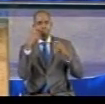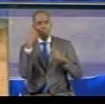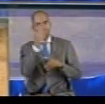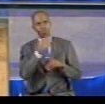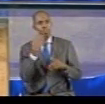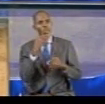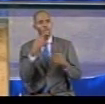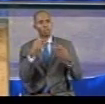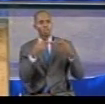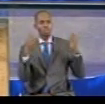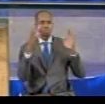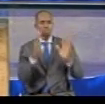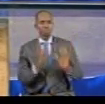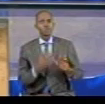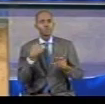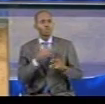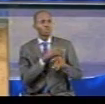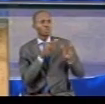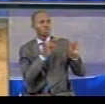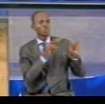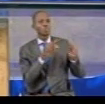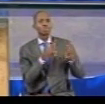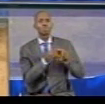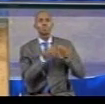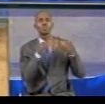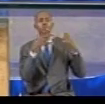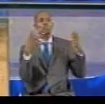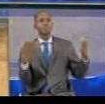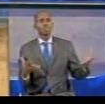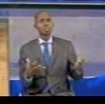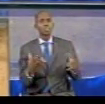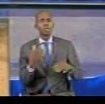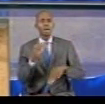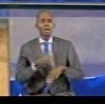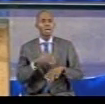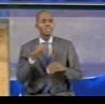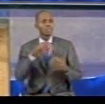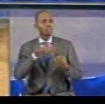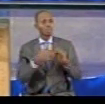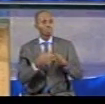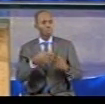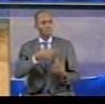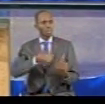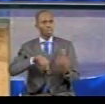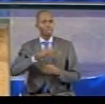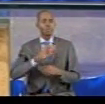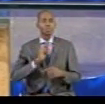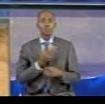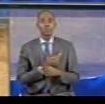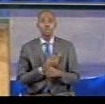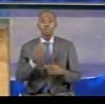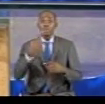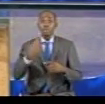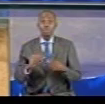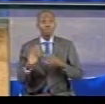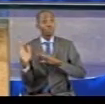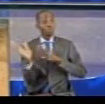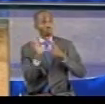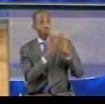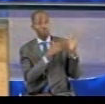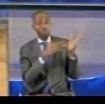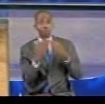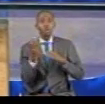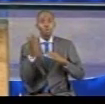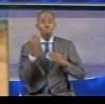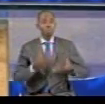We look too much at the circumstances around us. The wind was contrary unto